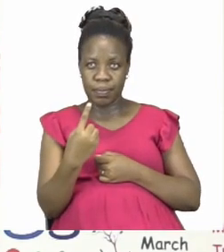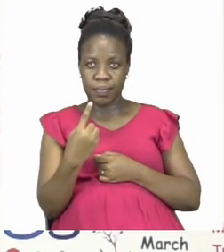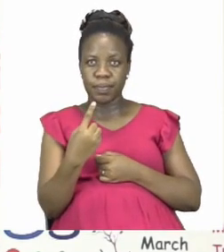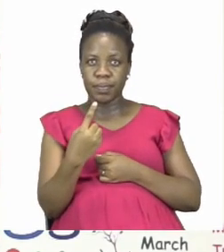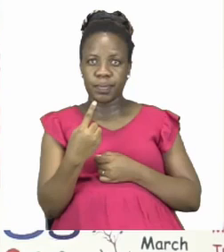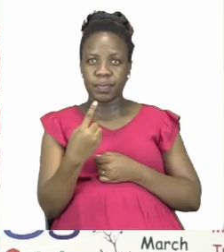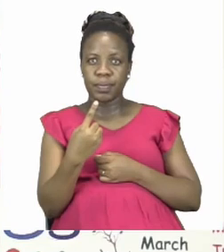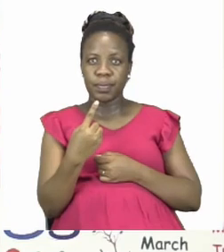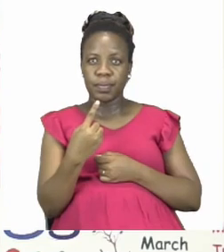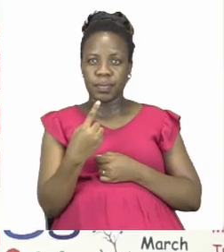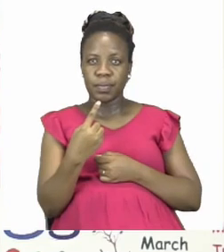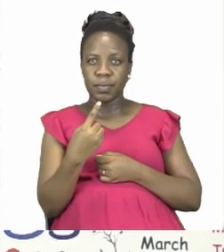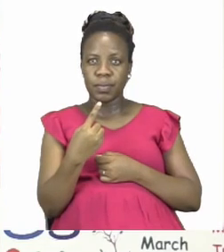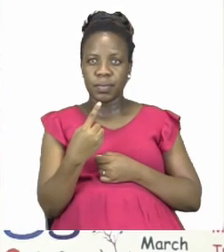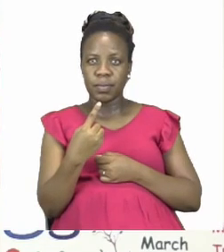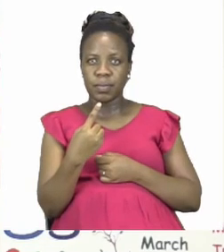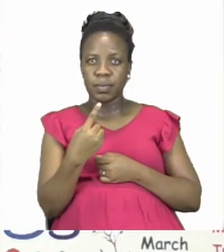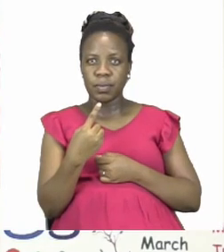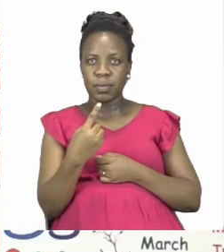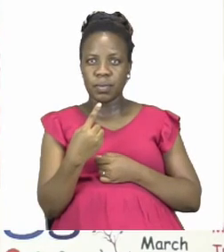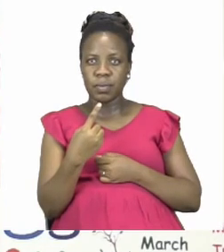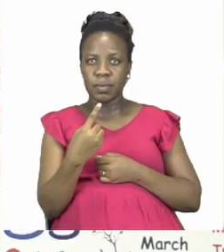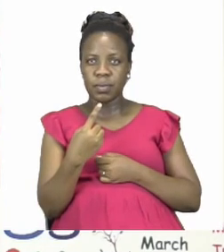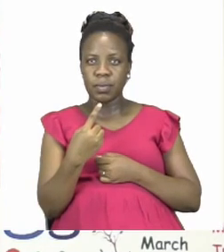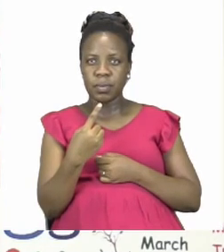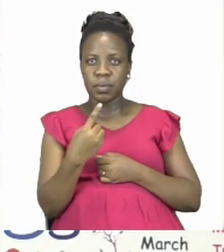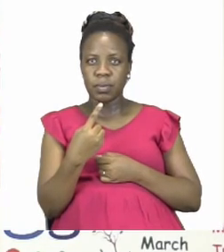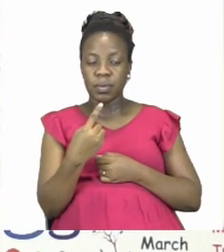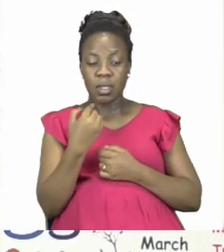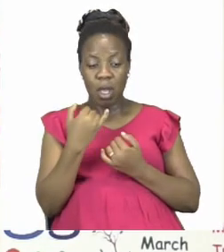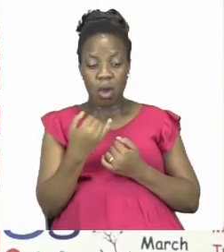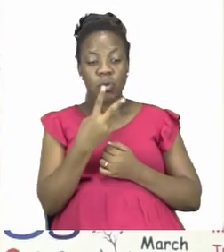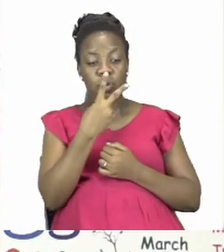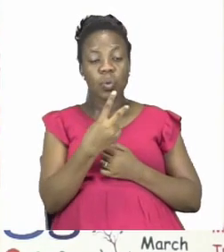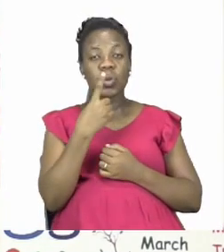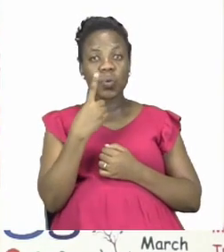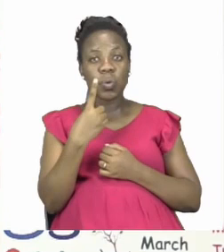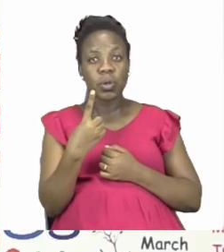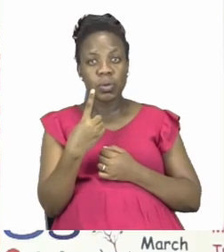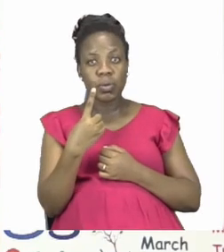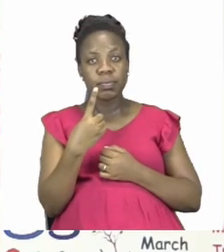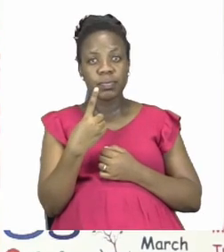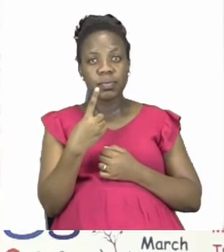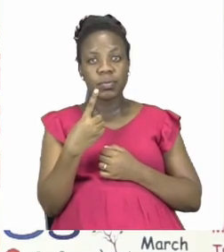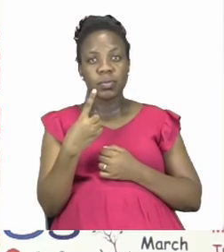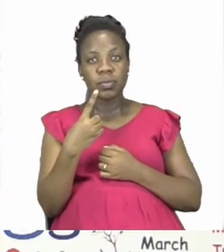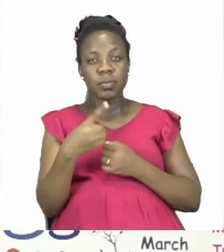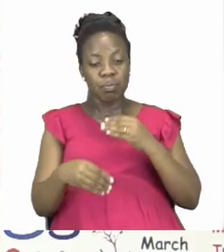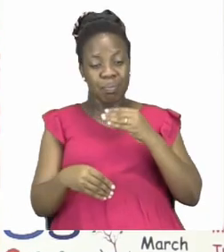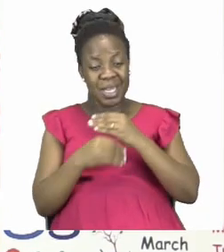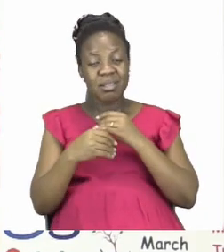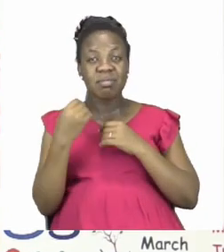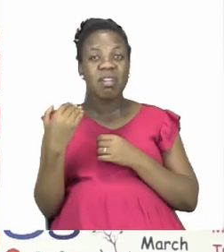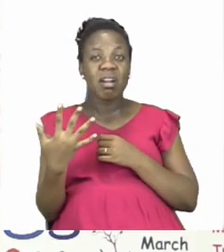Good job, everyone. Now remember, this is the answer. Now we go ahead and we say 21